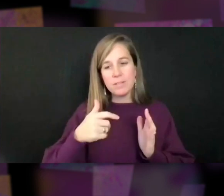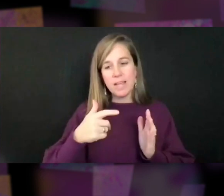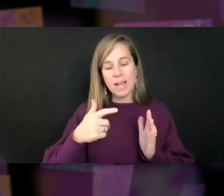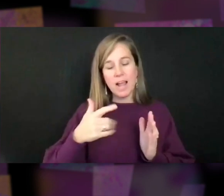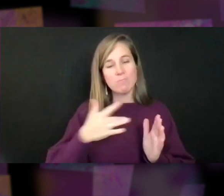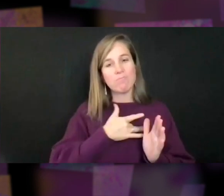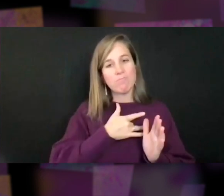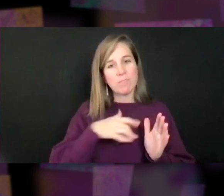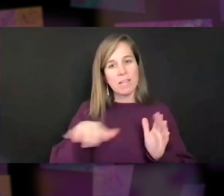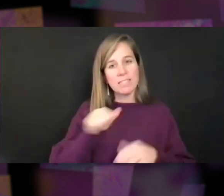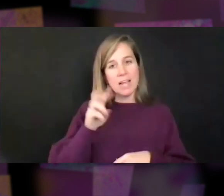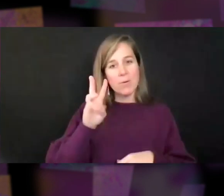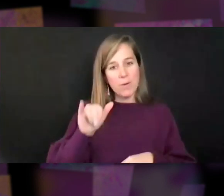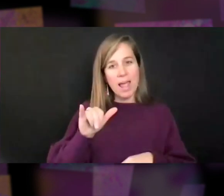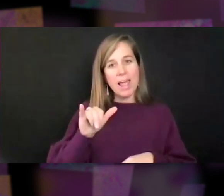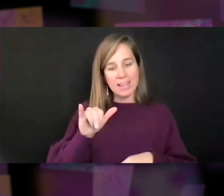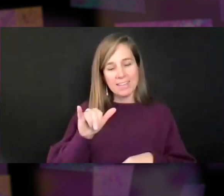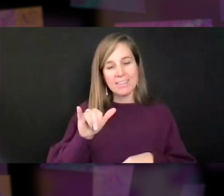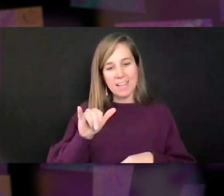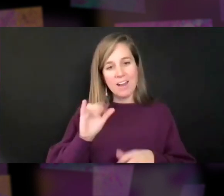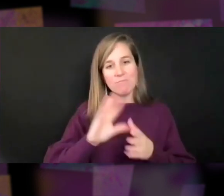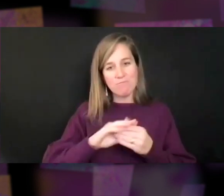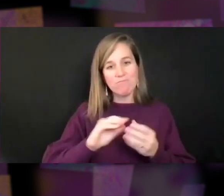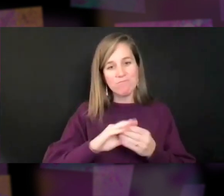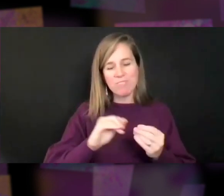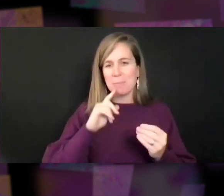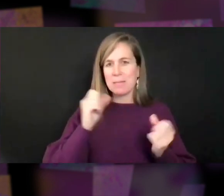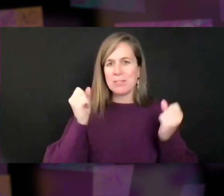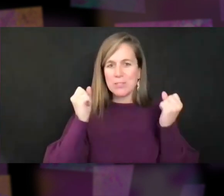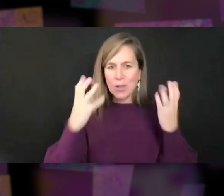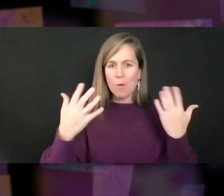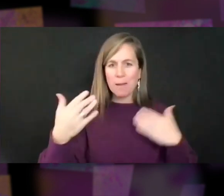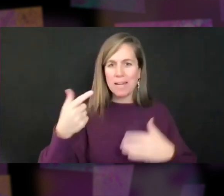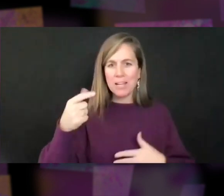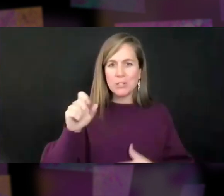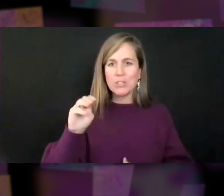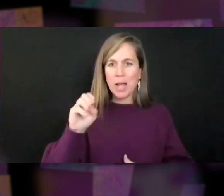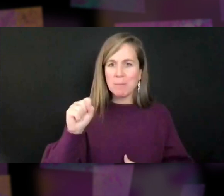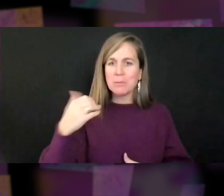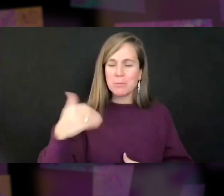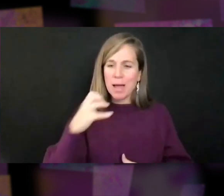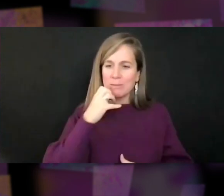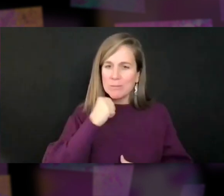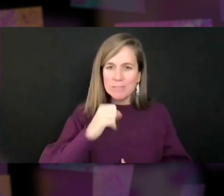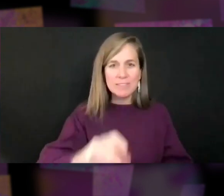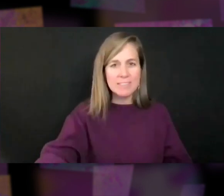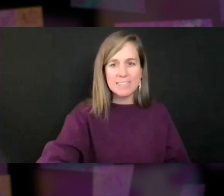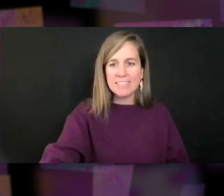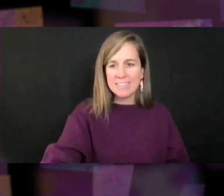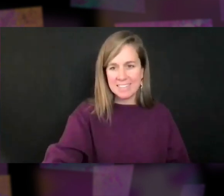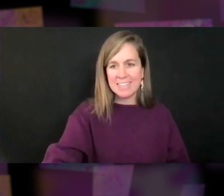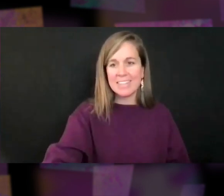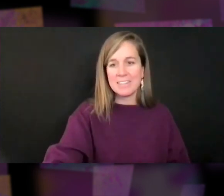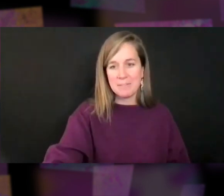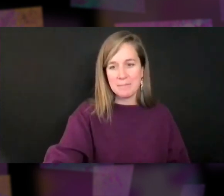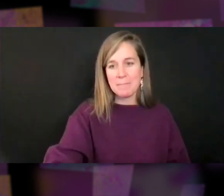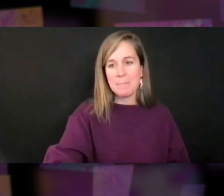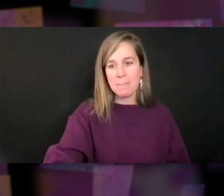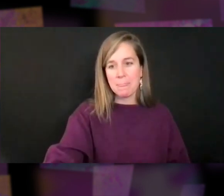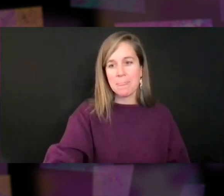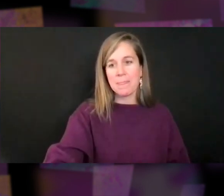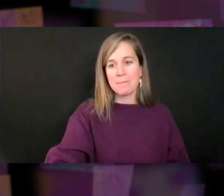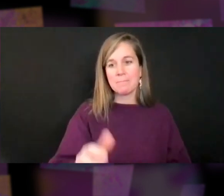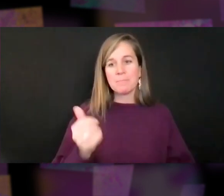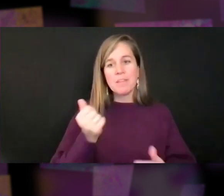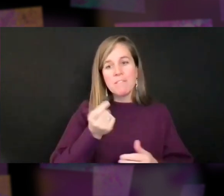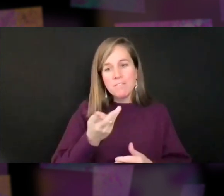with me that I want to take away from that. So many gems of what she said, but a few things that I want to lift up is